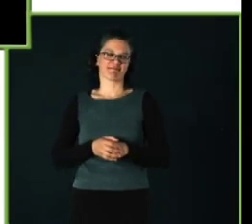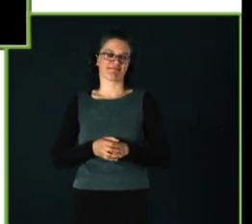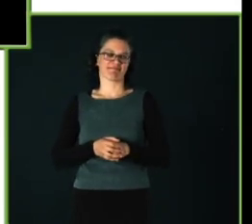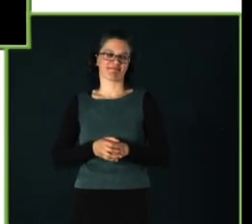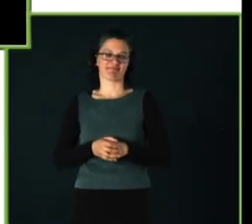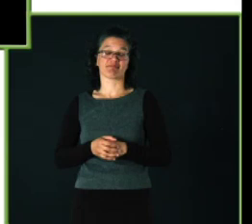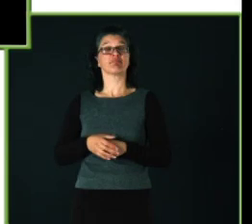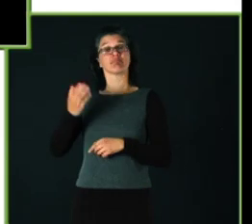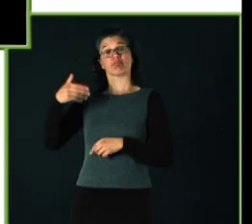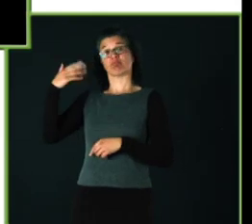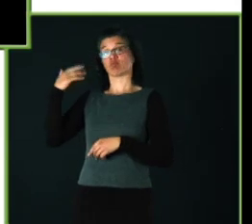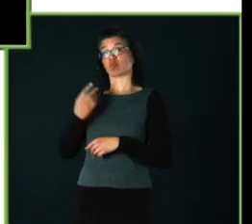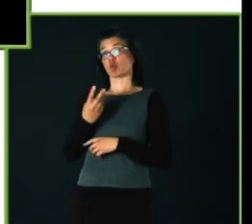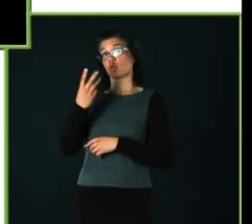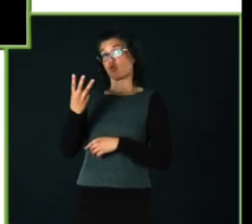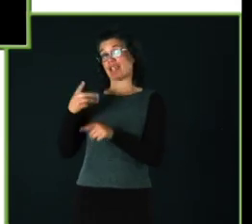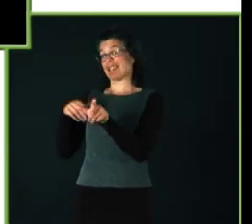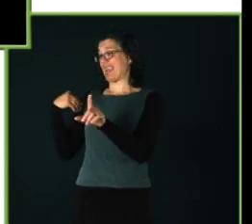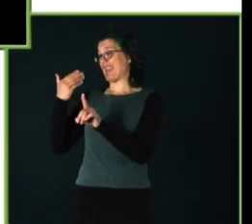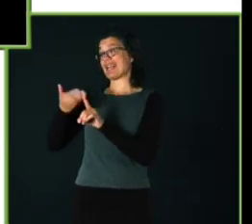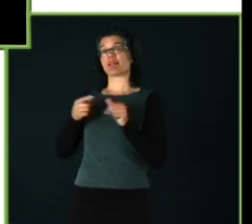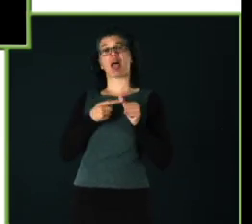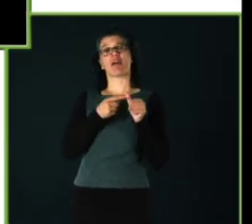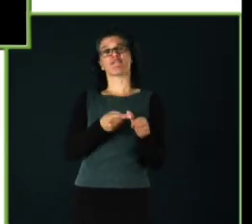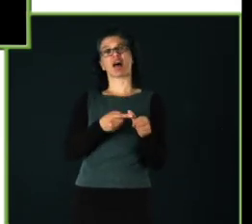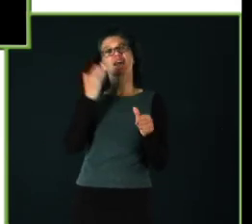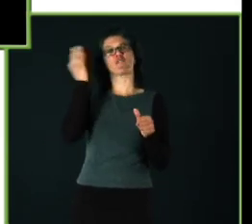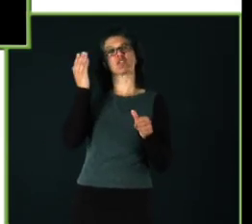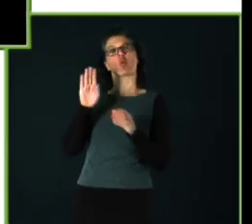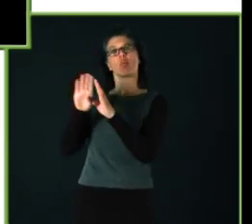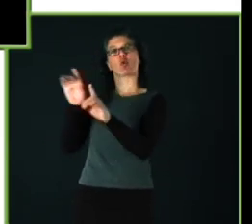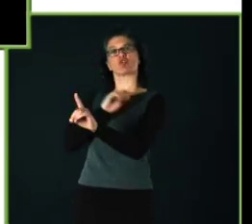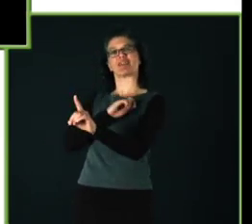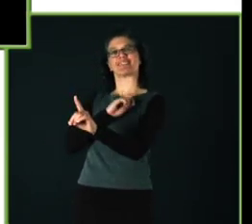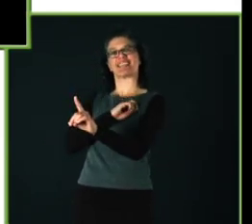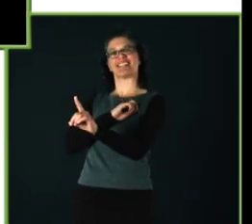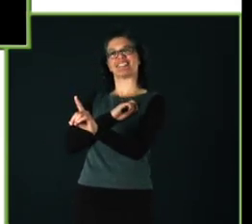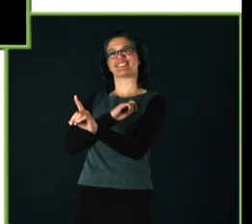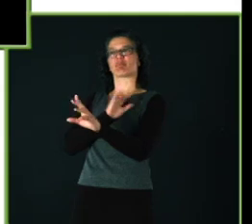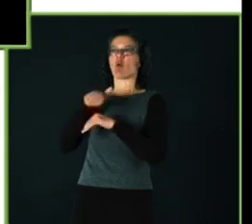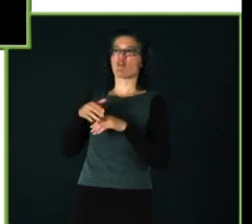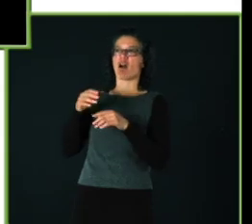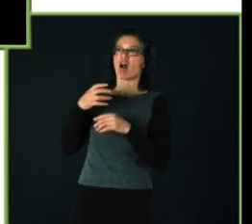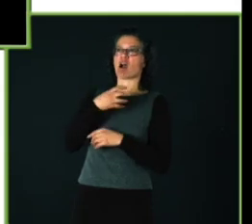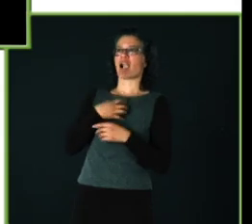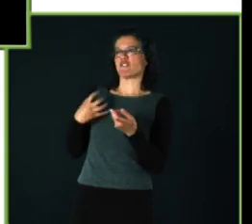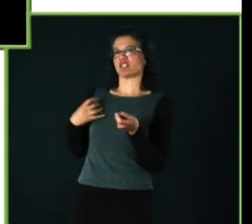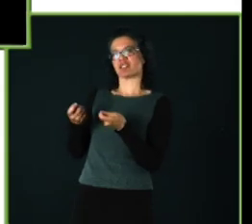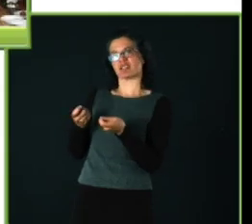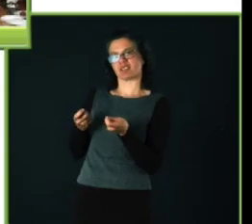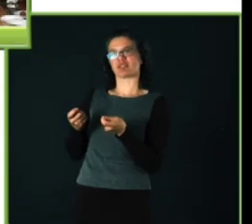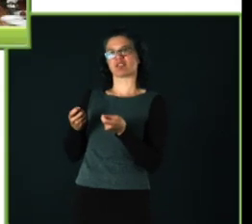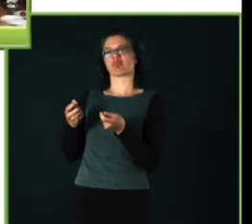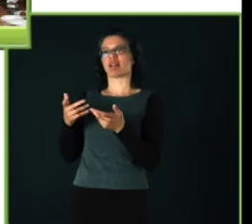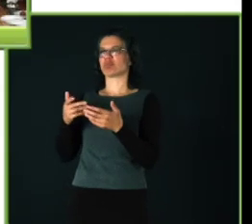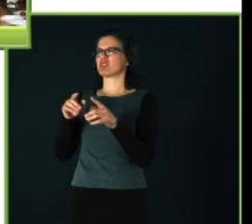But in the past 2 years, I've actually been an advisor for the school board of trustees on governance and management matters. I think that's transferable